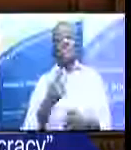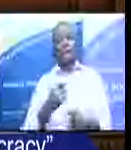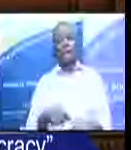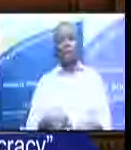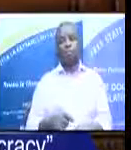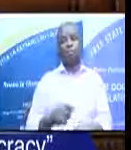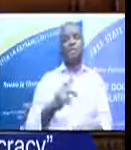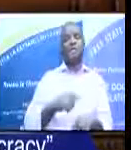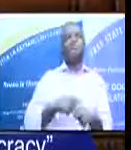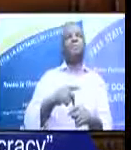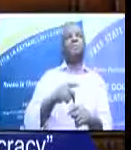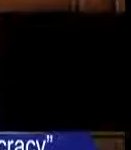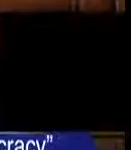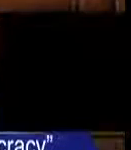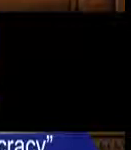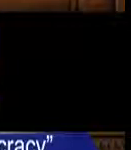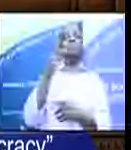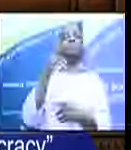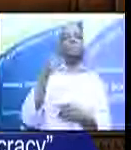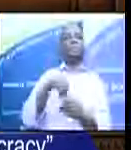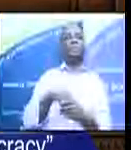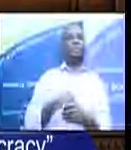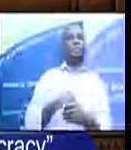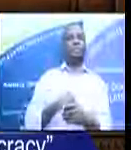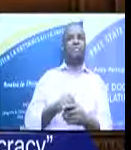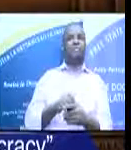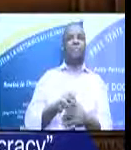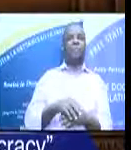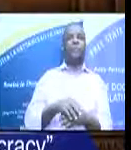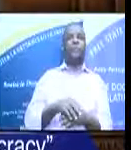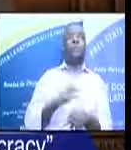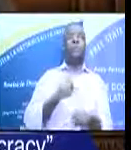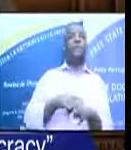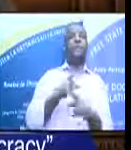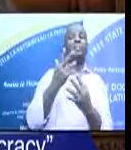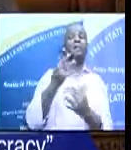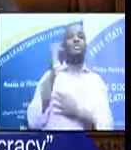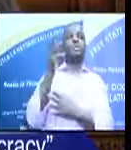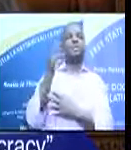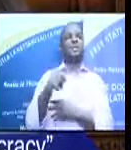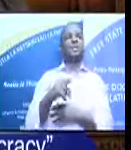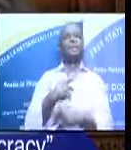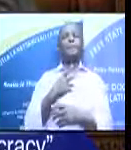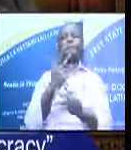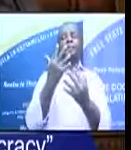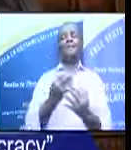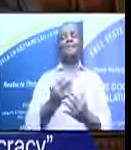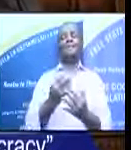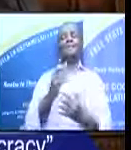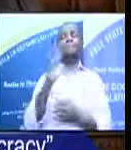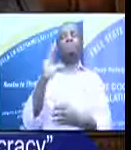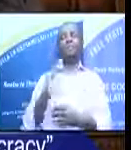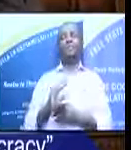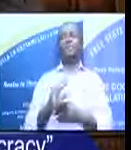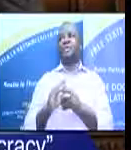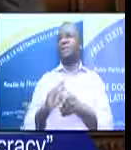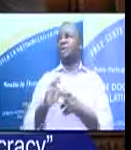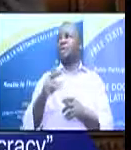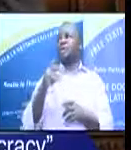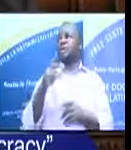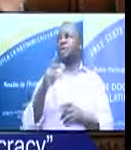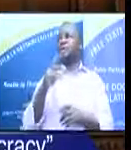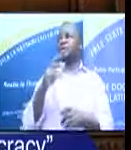the budget votes, in fact starting from the budget speech, is that the allocations to salaries... Honorable